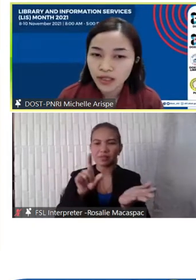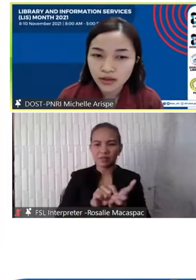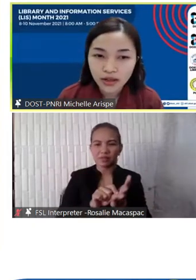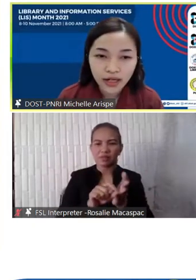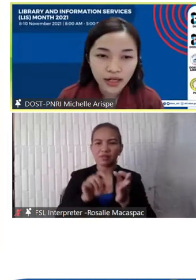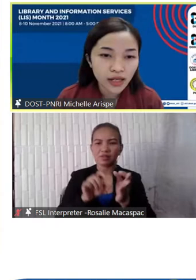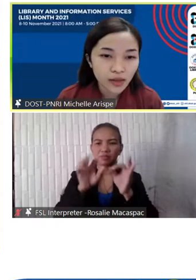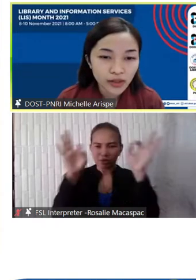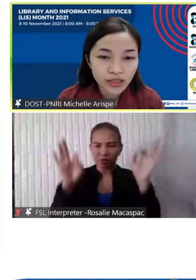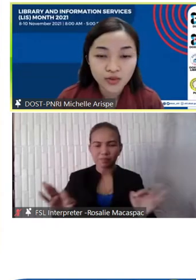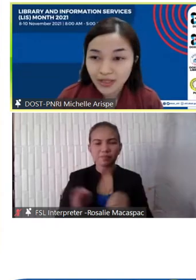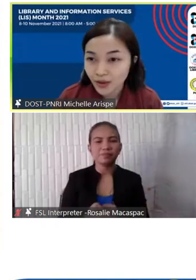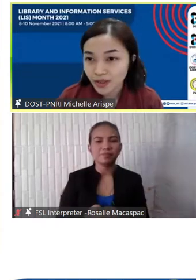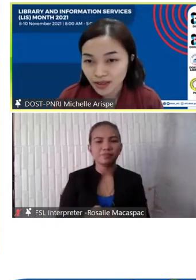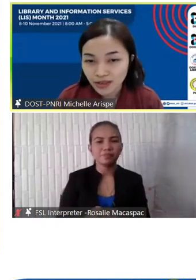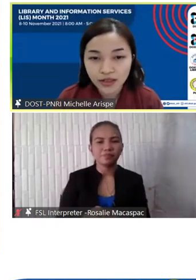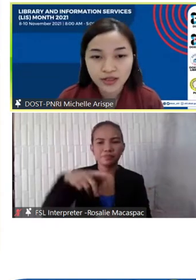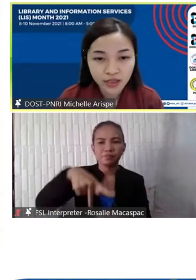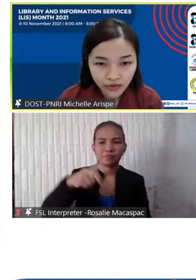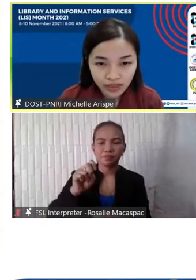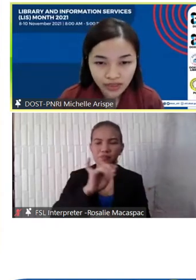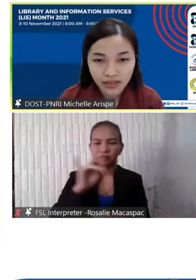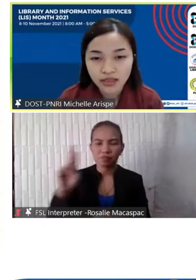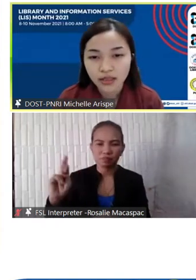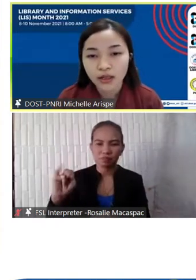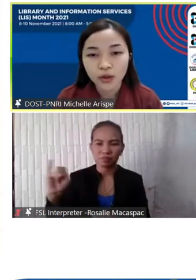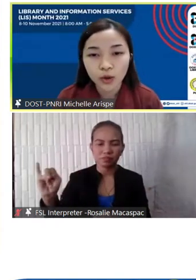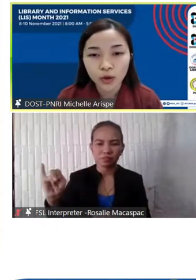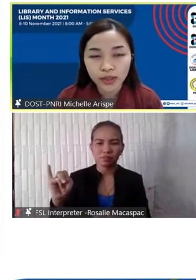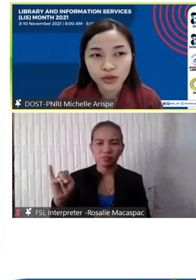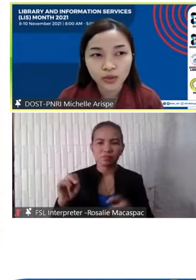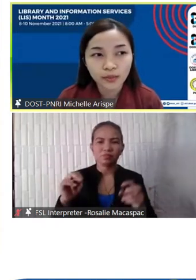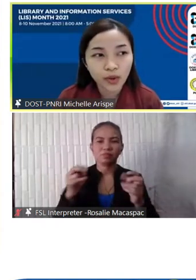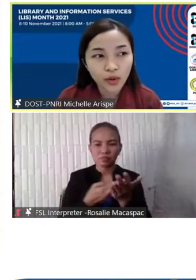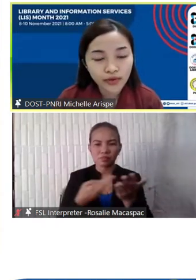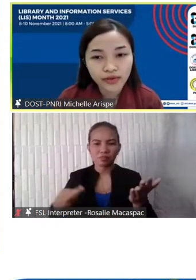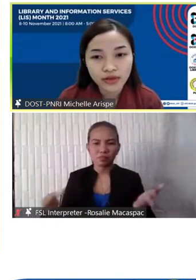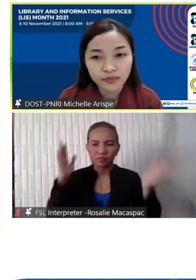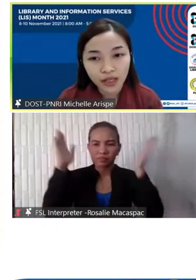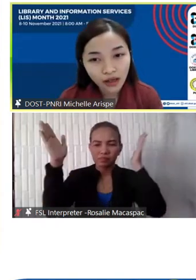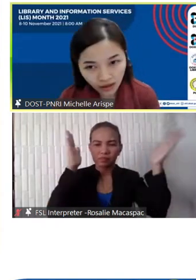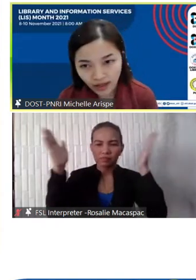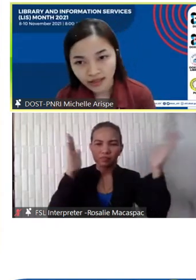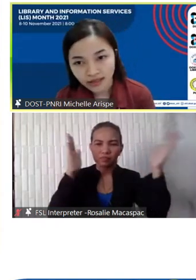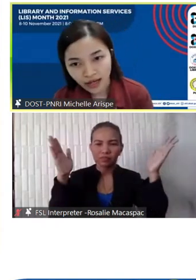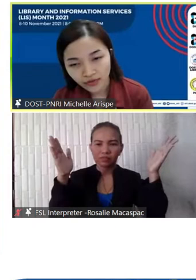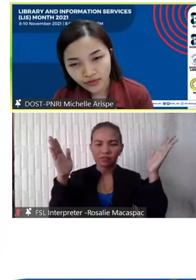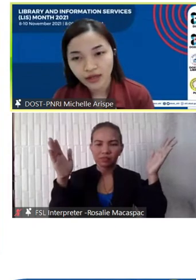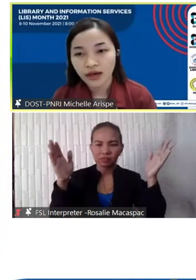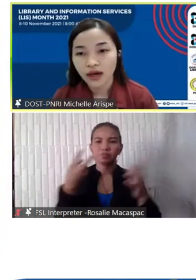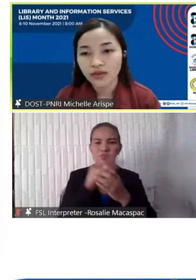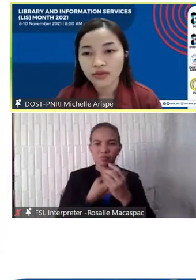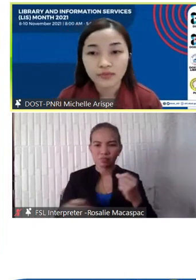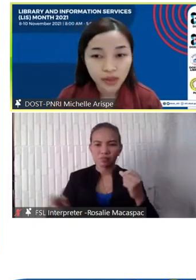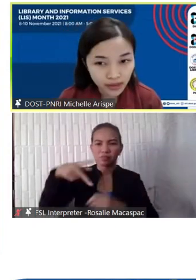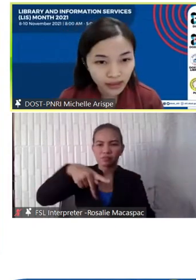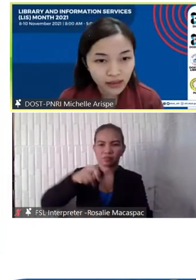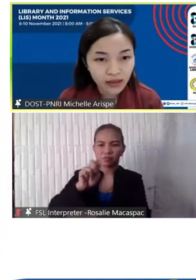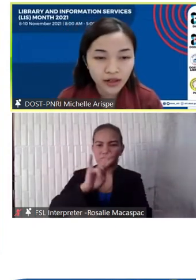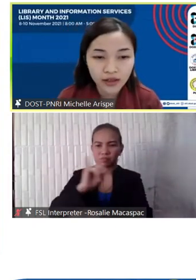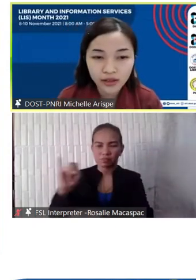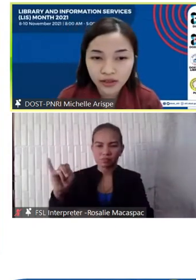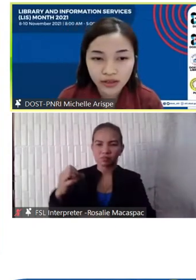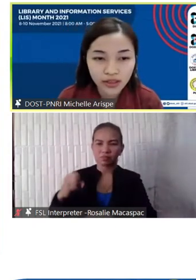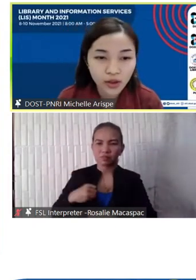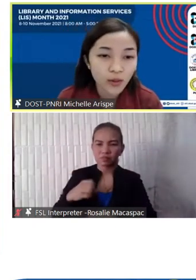So, the PNRI library's resources and services are open to both the PNRI staff and the